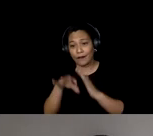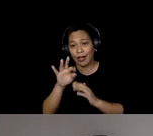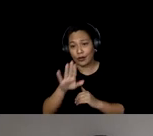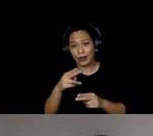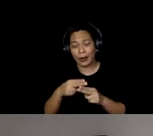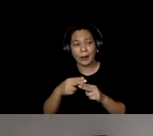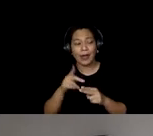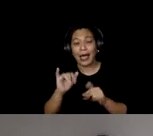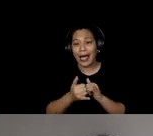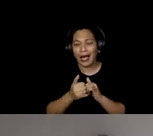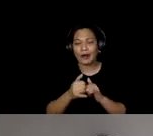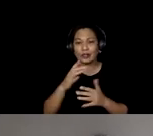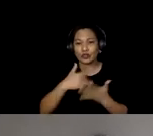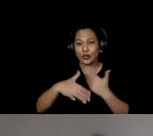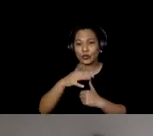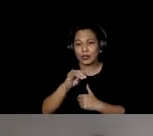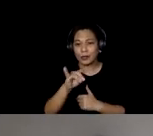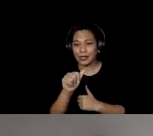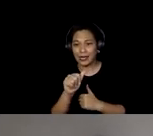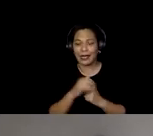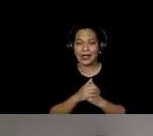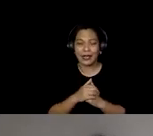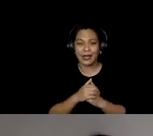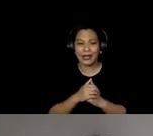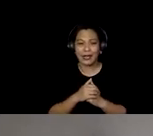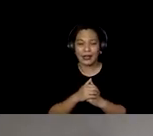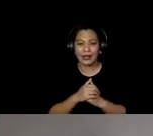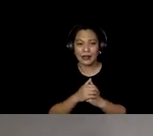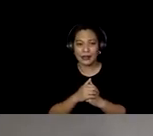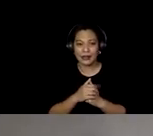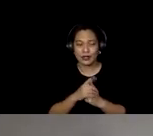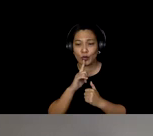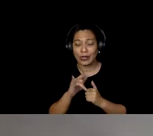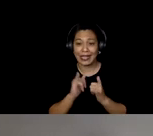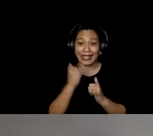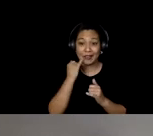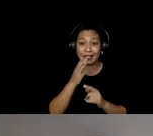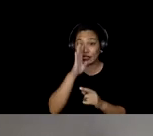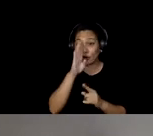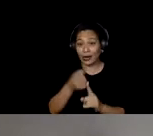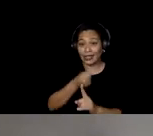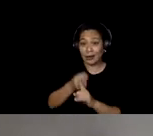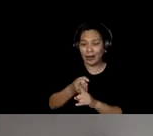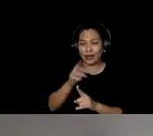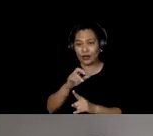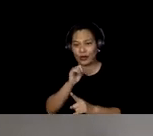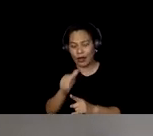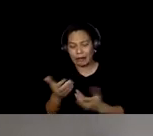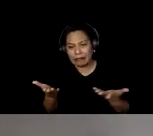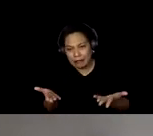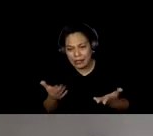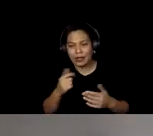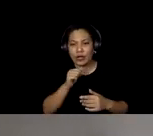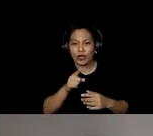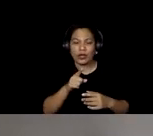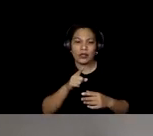media. Whether it's a direct factor has been up in debate in SEO circles, but having